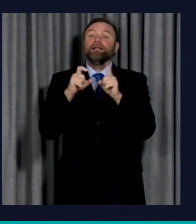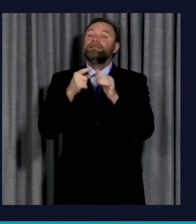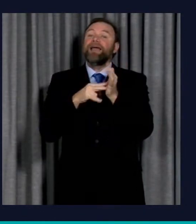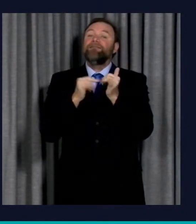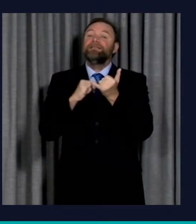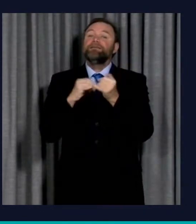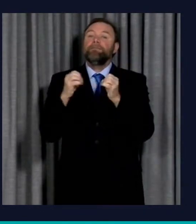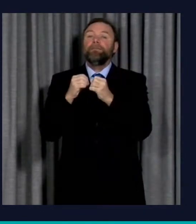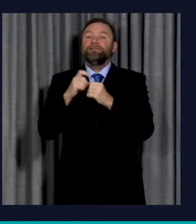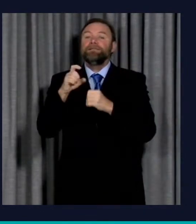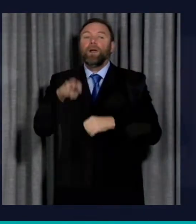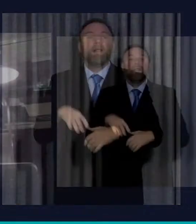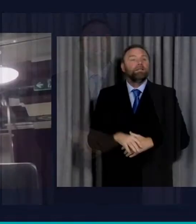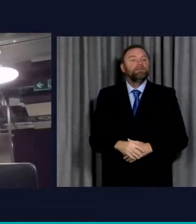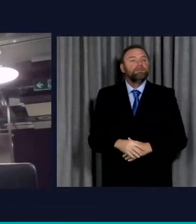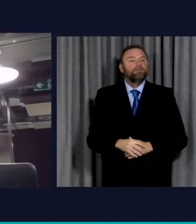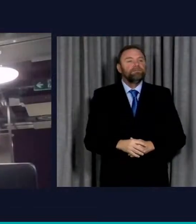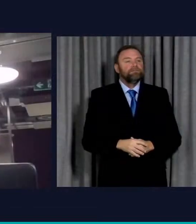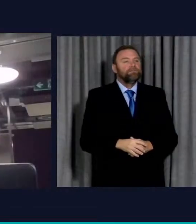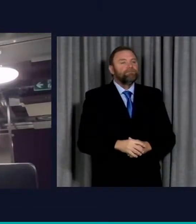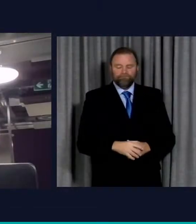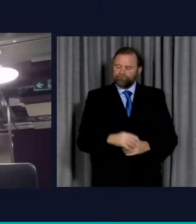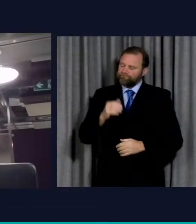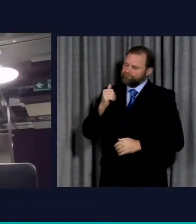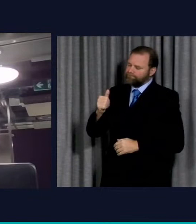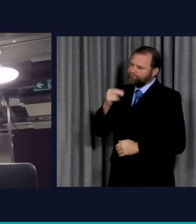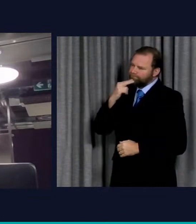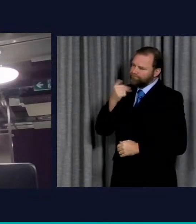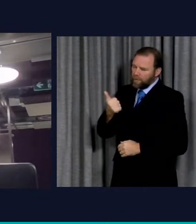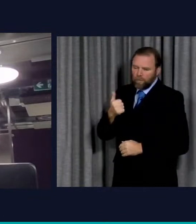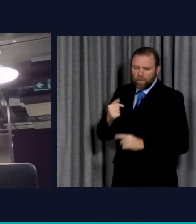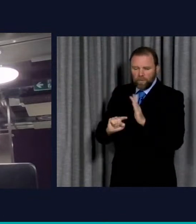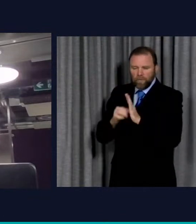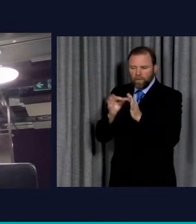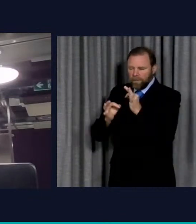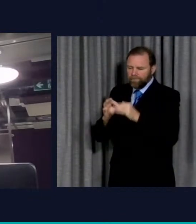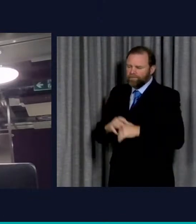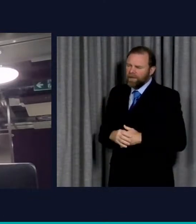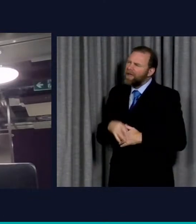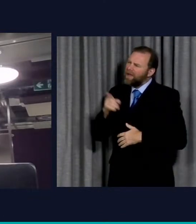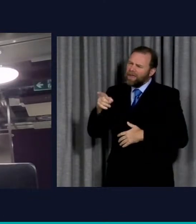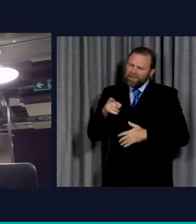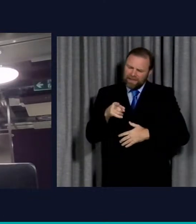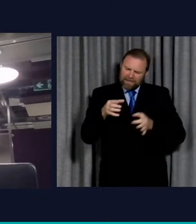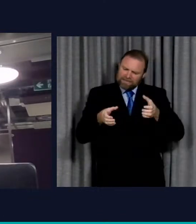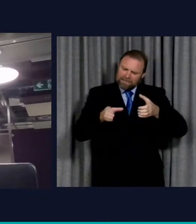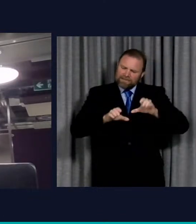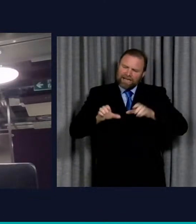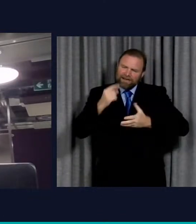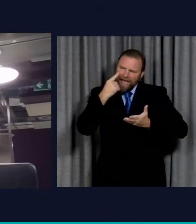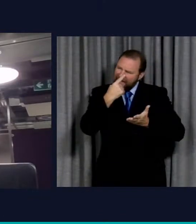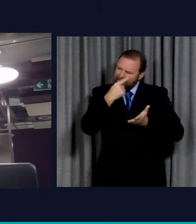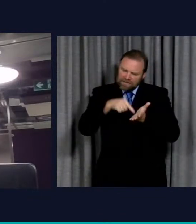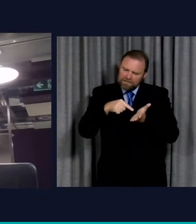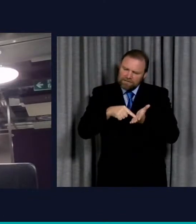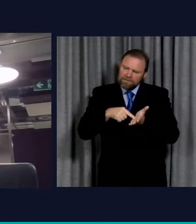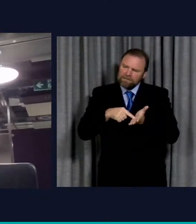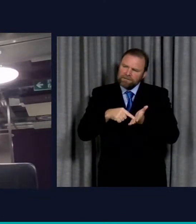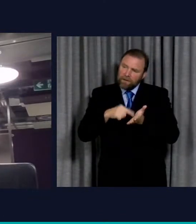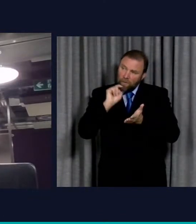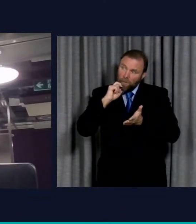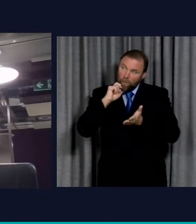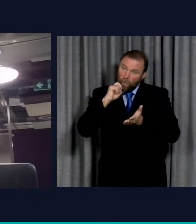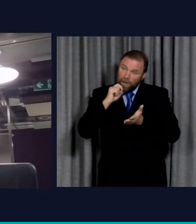Wales. Diolch, Prif Weinidog. When will you publish the scientific evidence that's brought you back